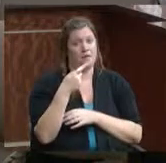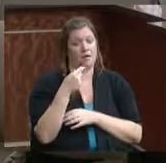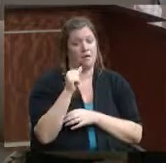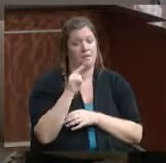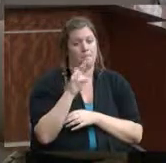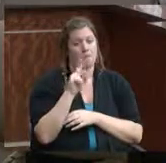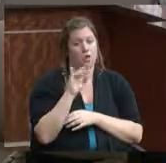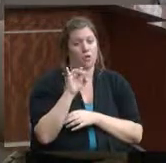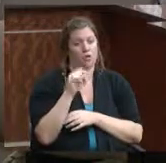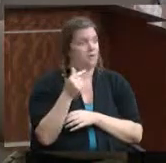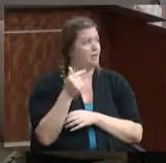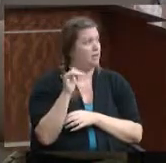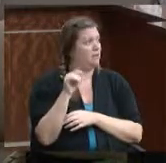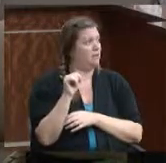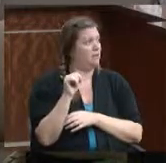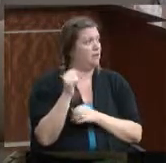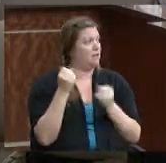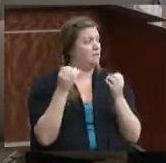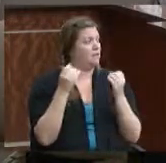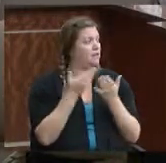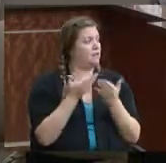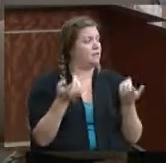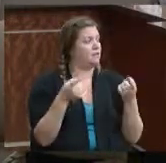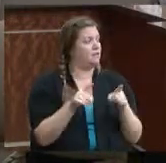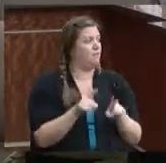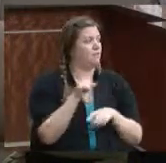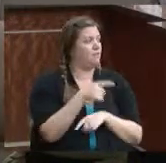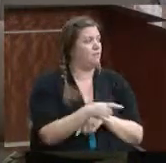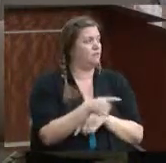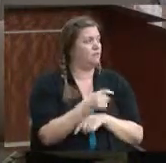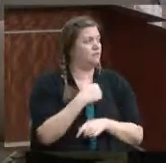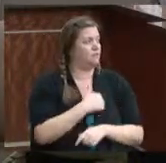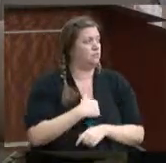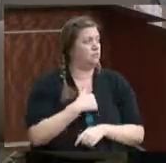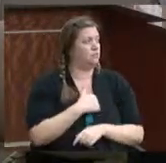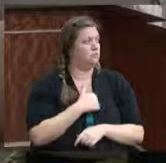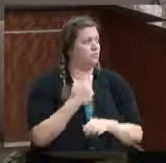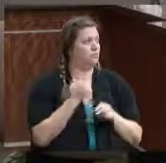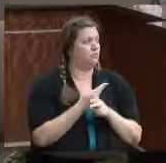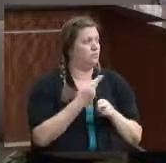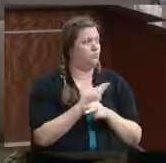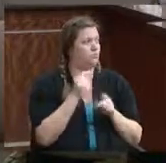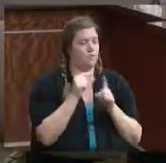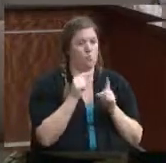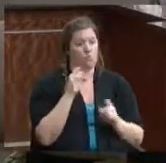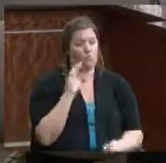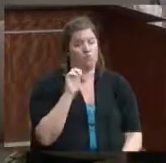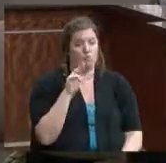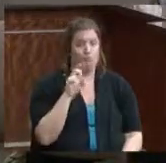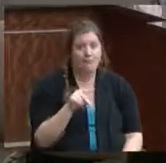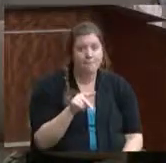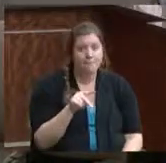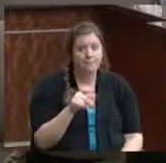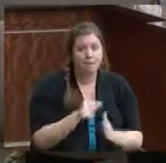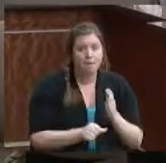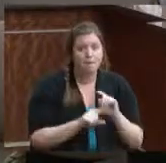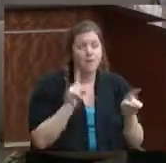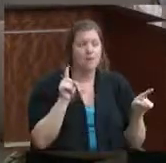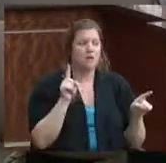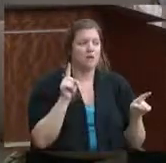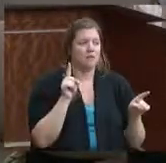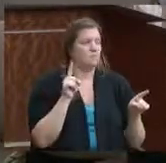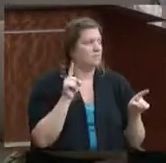and all kinds of crap has happened at the parking lot. Forgive me for using that word. But we have